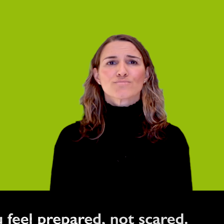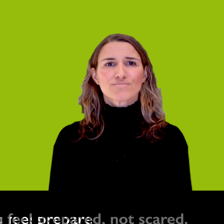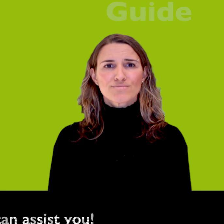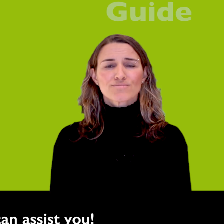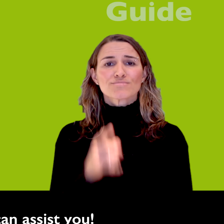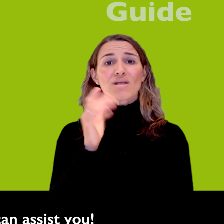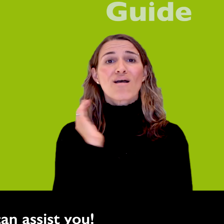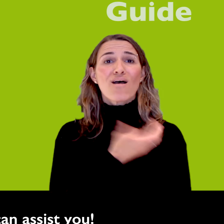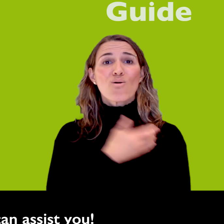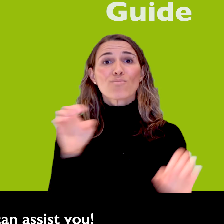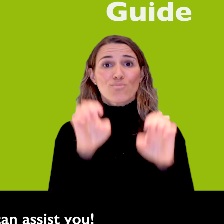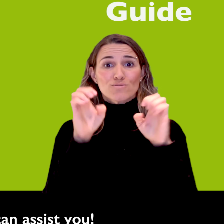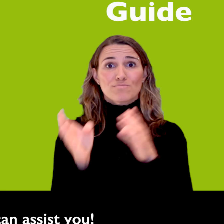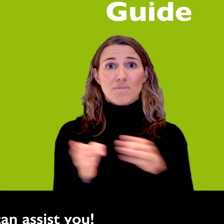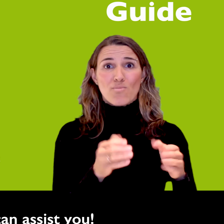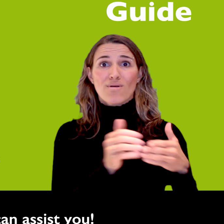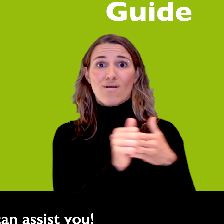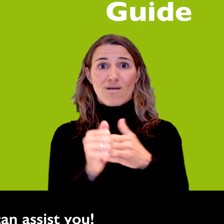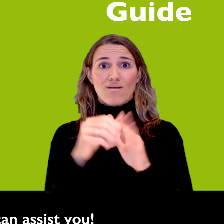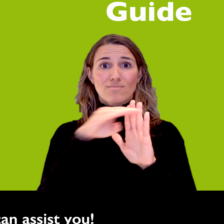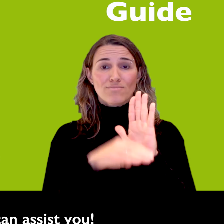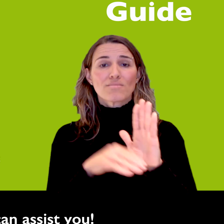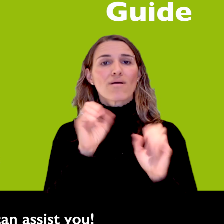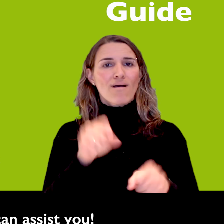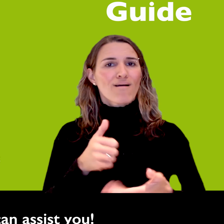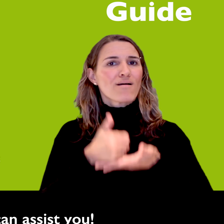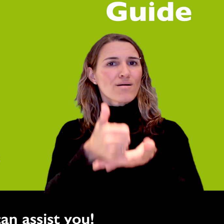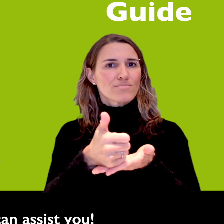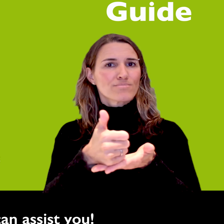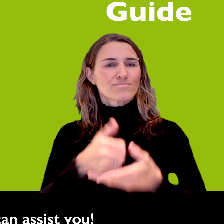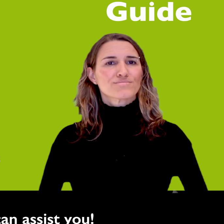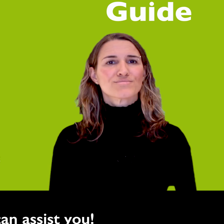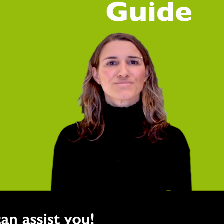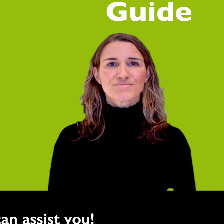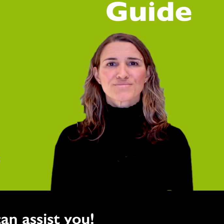scared. Our emergency preparedness guide can assist you.